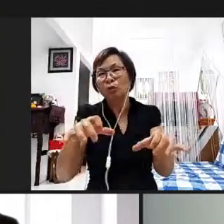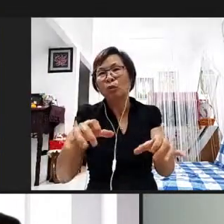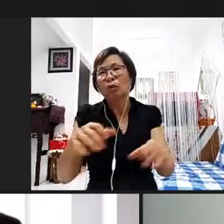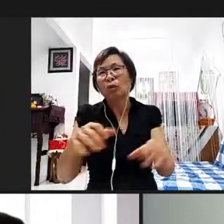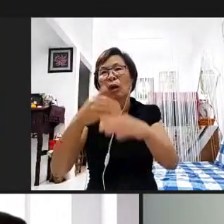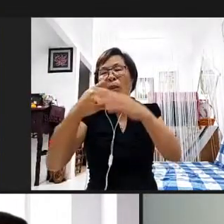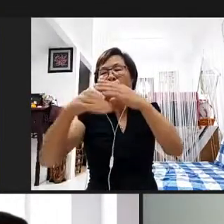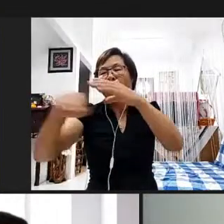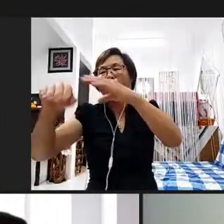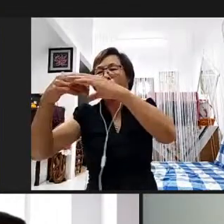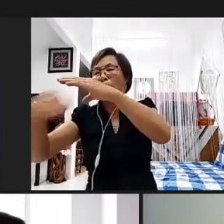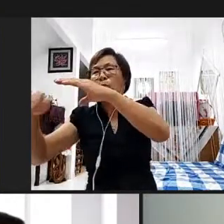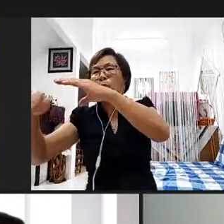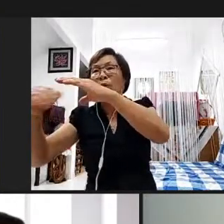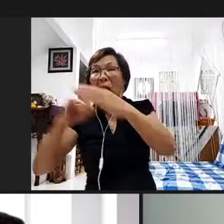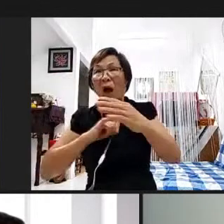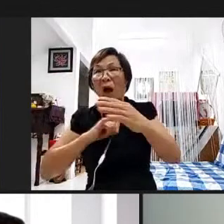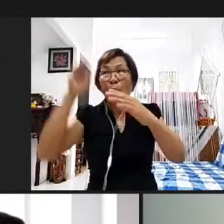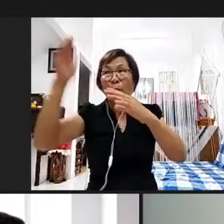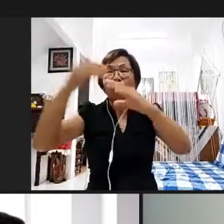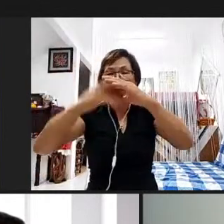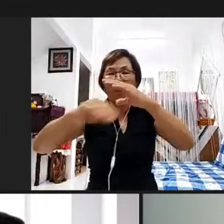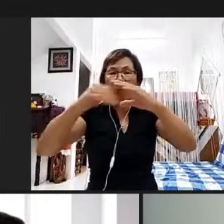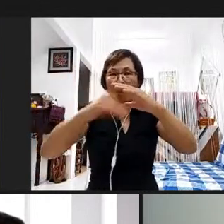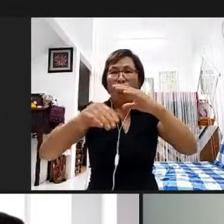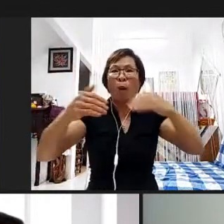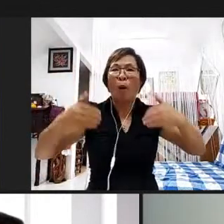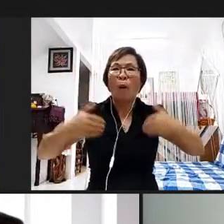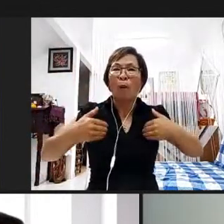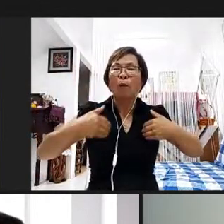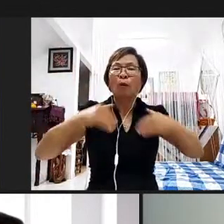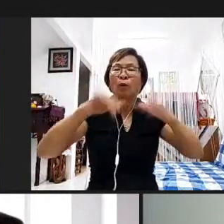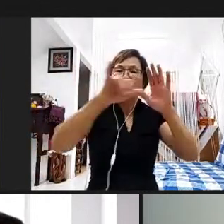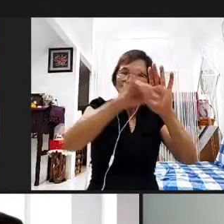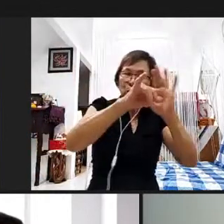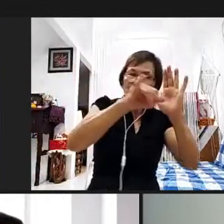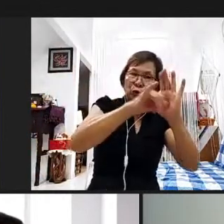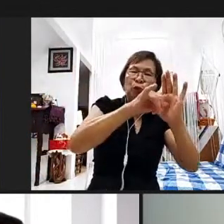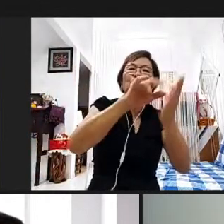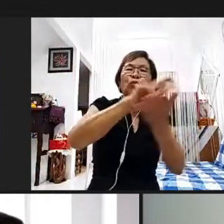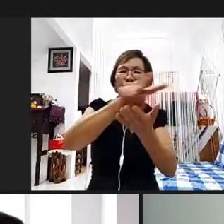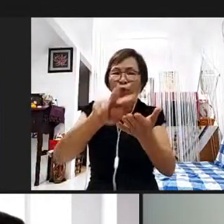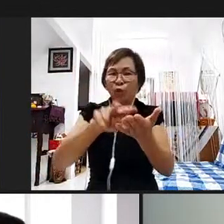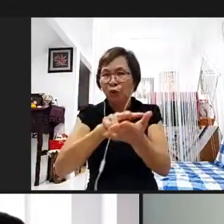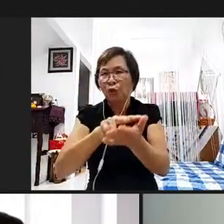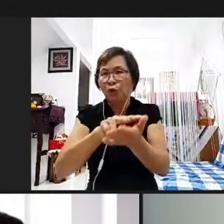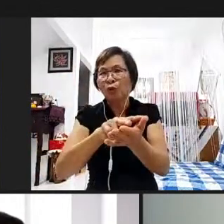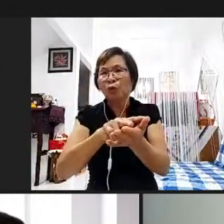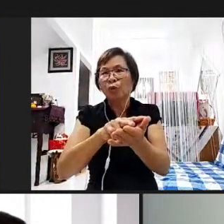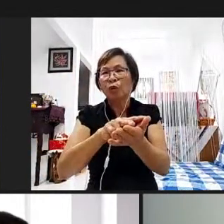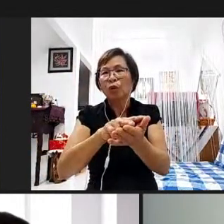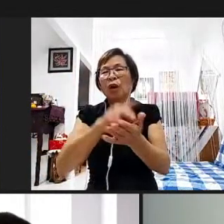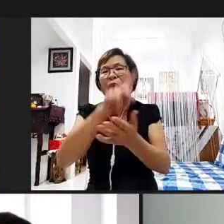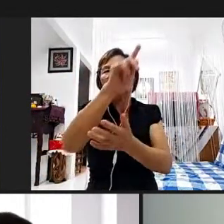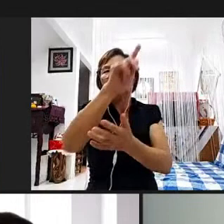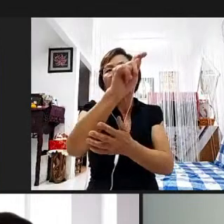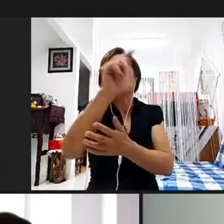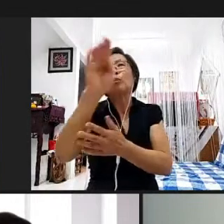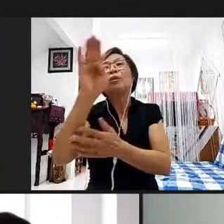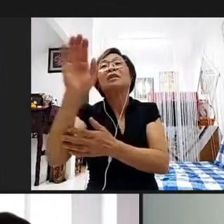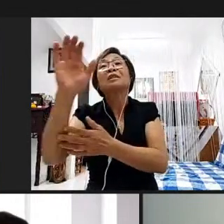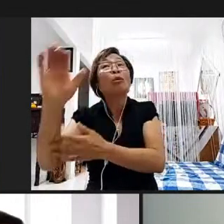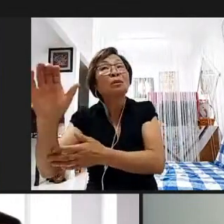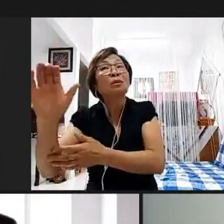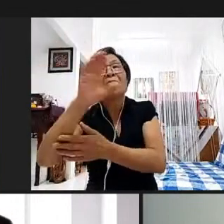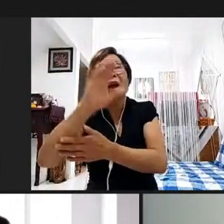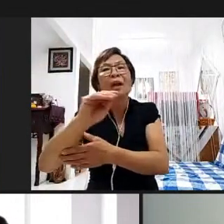all the relevant available YouTube video, on the Theravada Buddhist Council and also